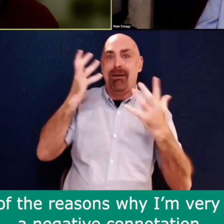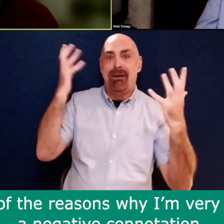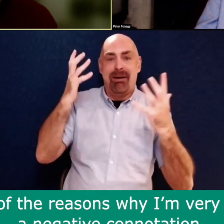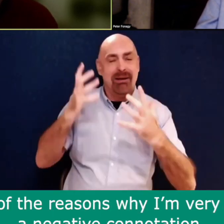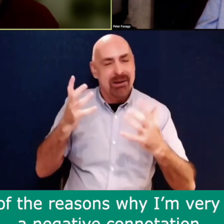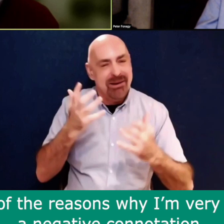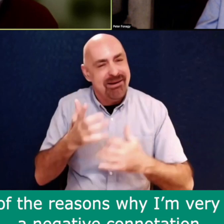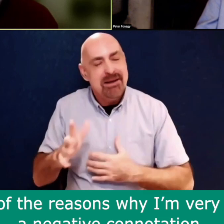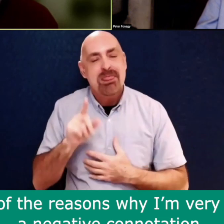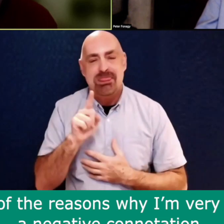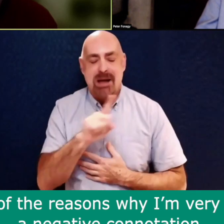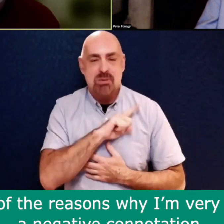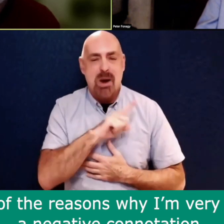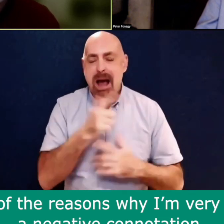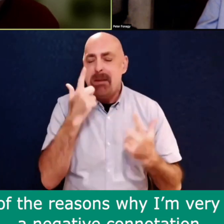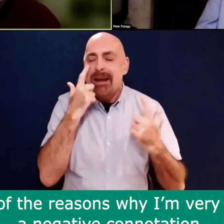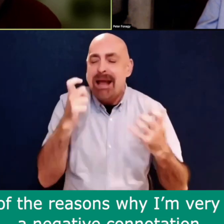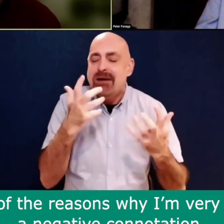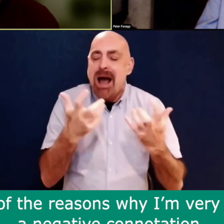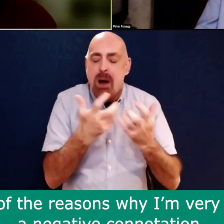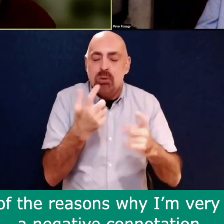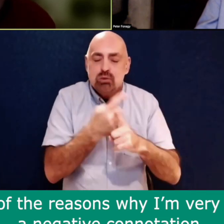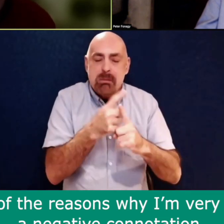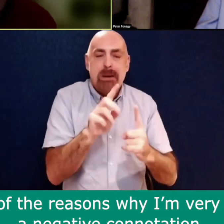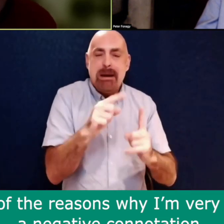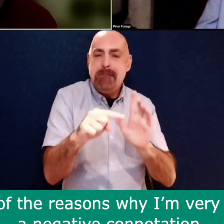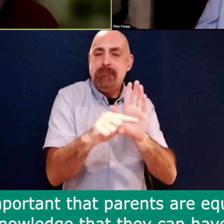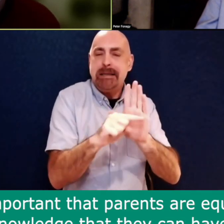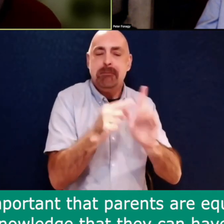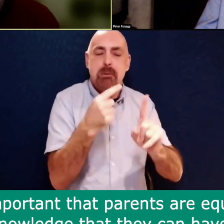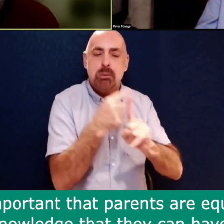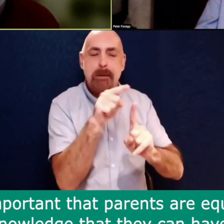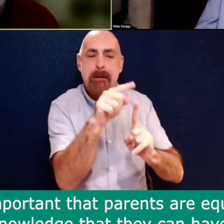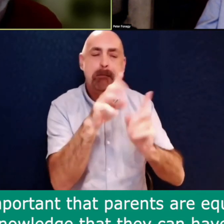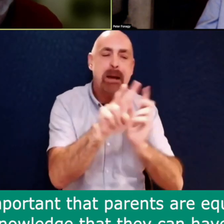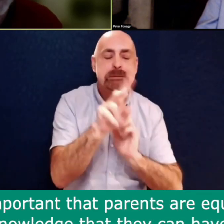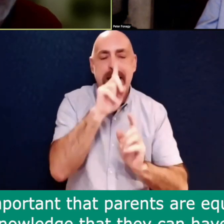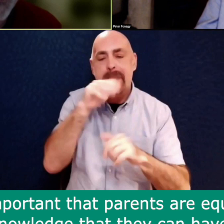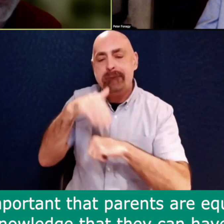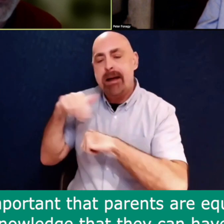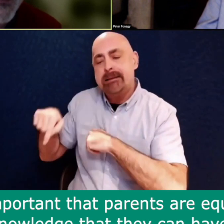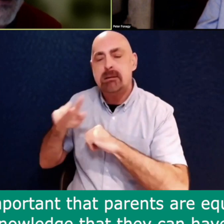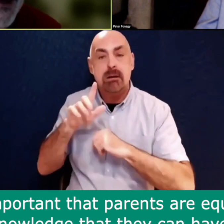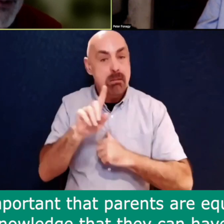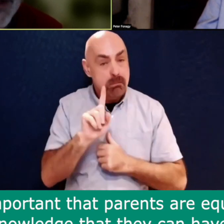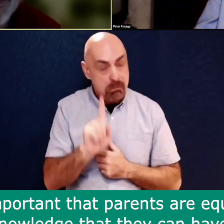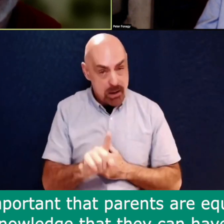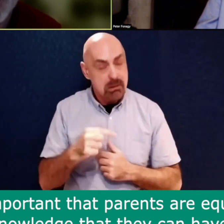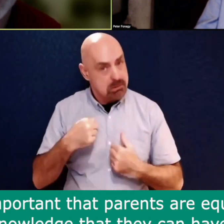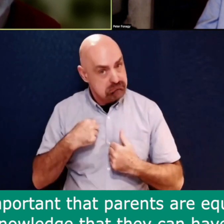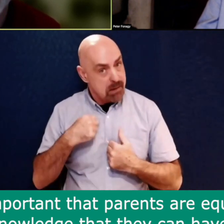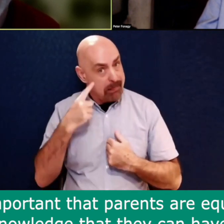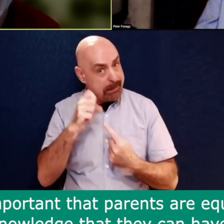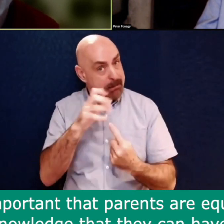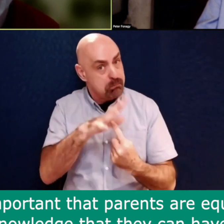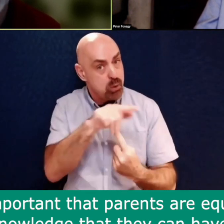one of the reasons why I'm very cautious about kind of negative connotation. But I do think it's important that parents are equipped with the